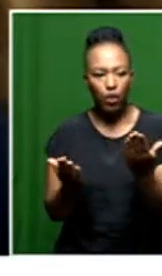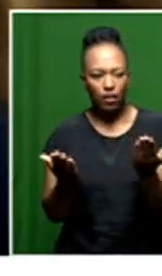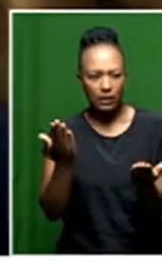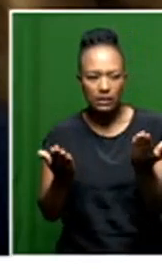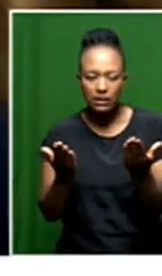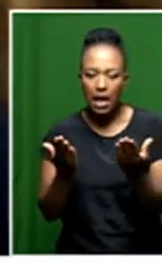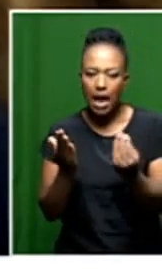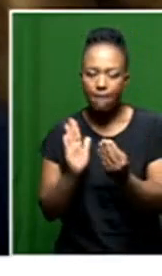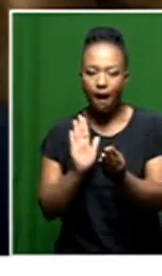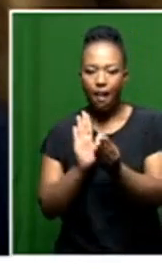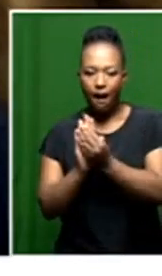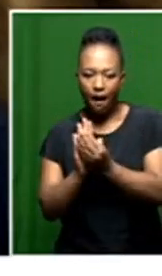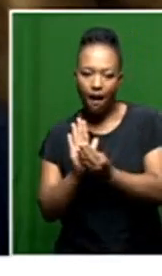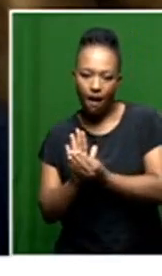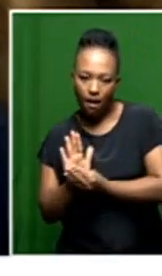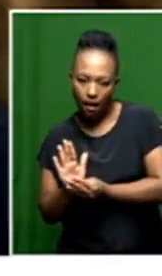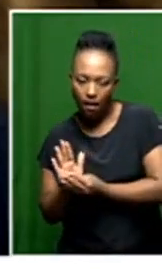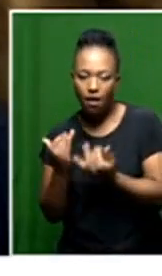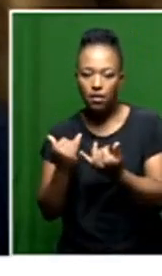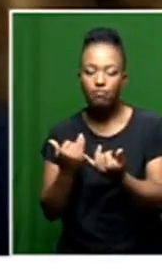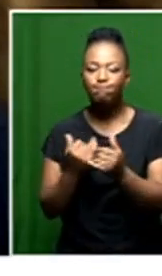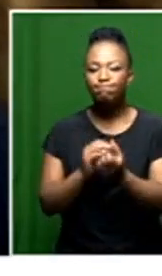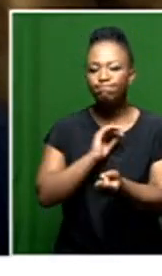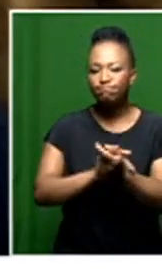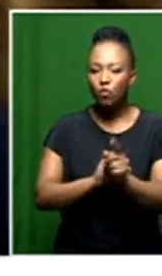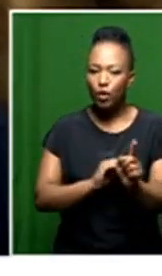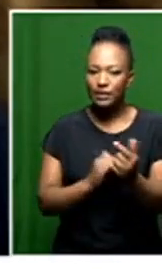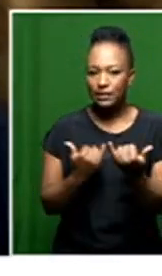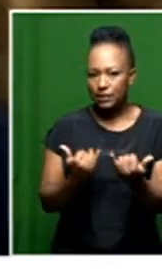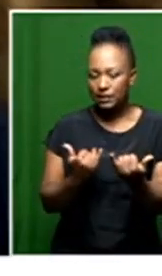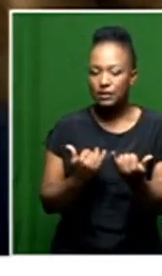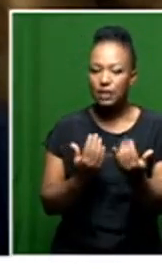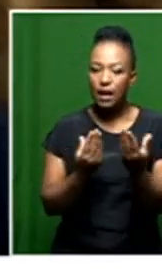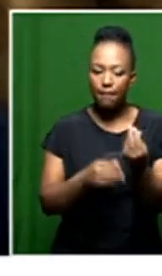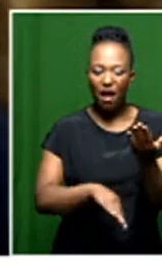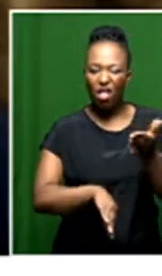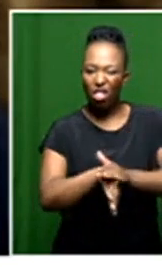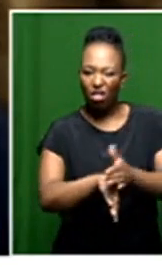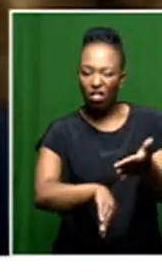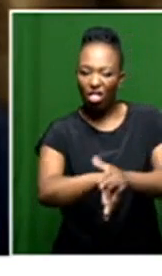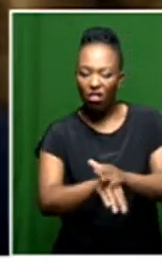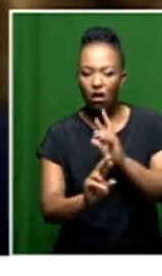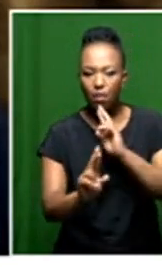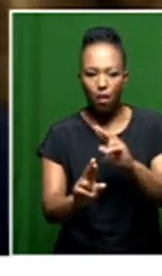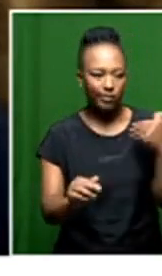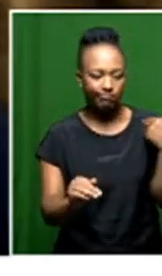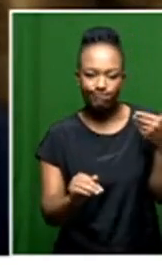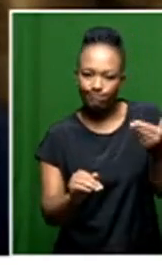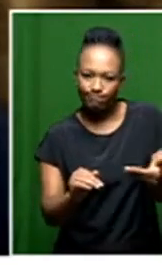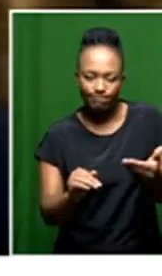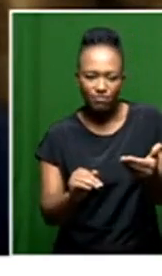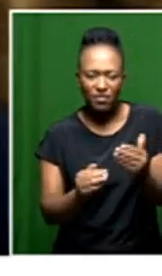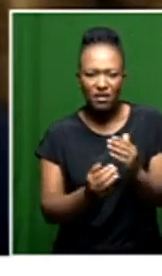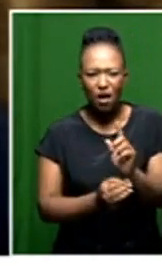And if you think about what's happening at the moment, we look at the number of deaths reported, and they've been in a